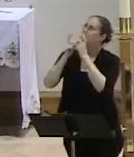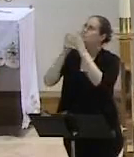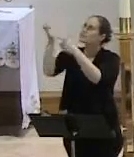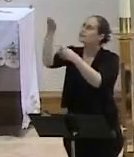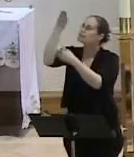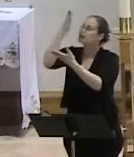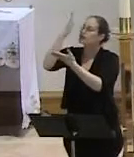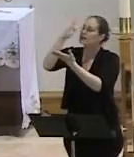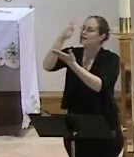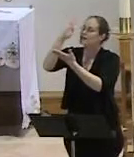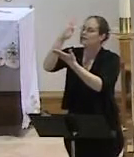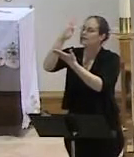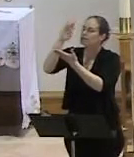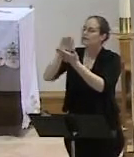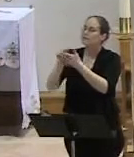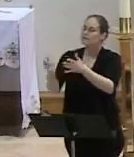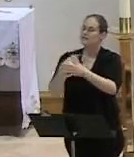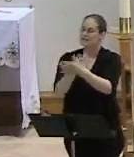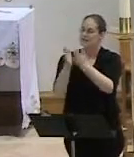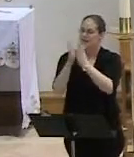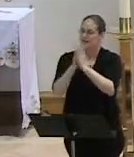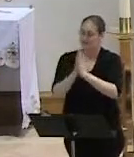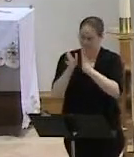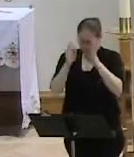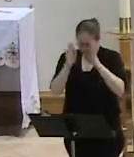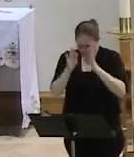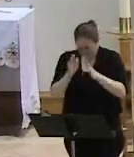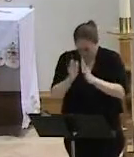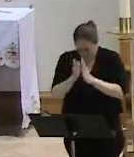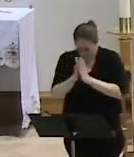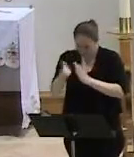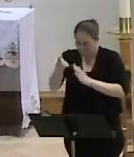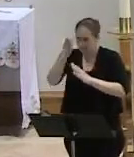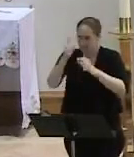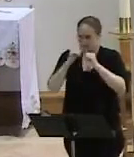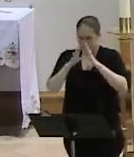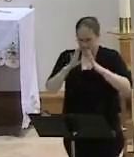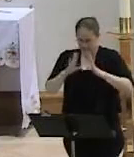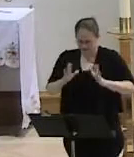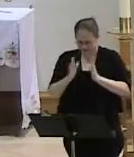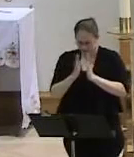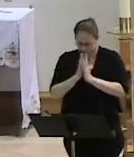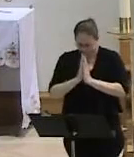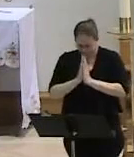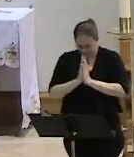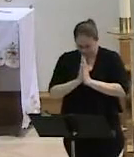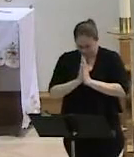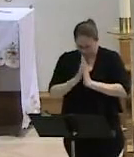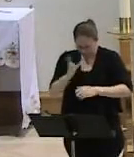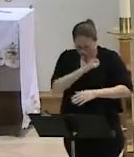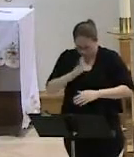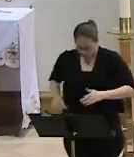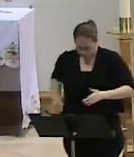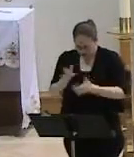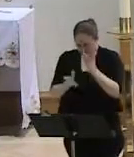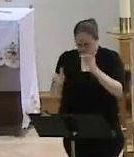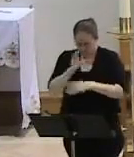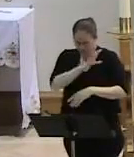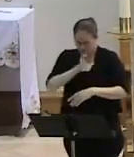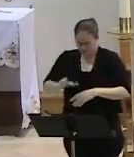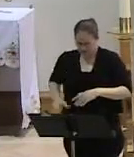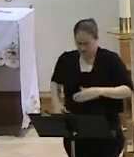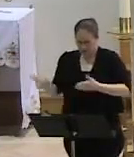will continue to guide you. And I ask you to bow your head and pray for God's blessing. Lord Jesus Christ, on this